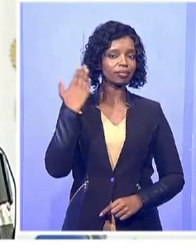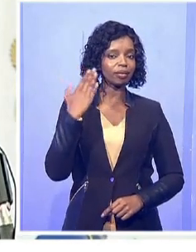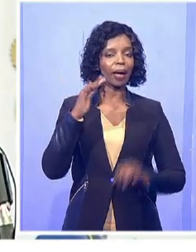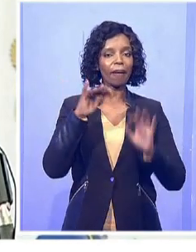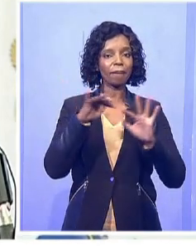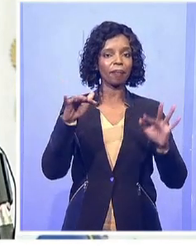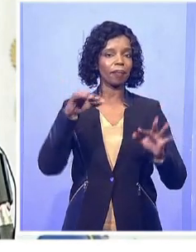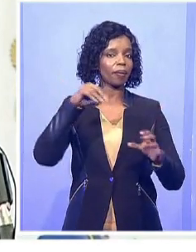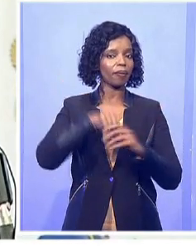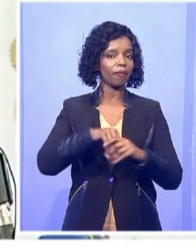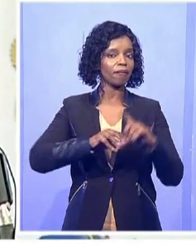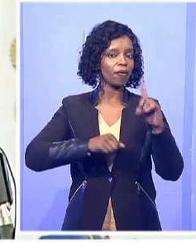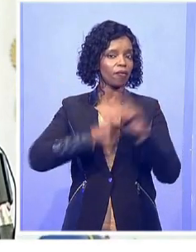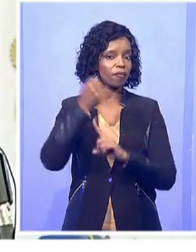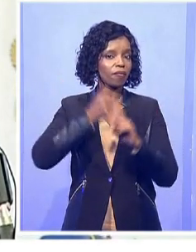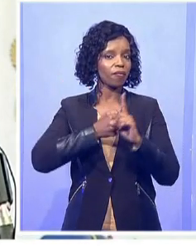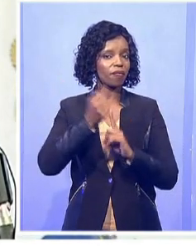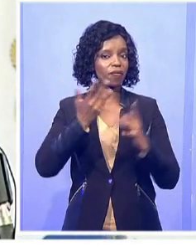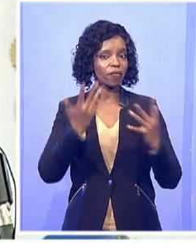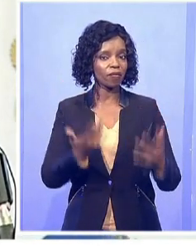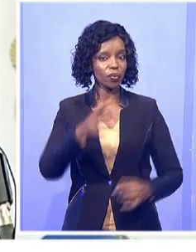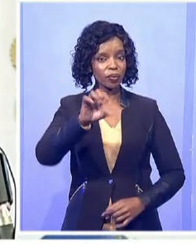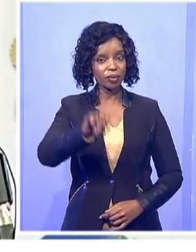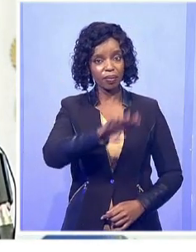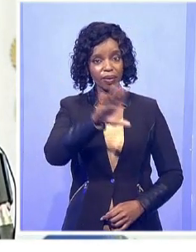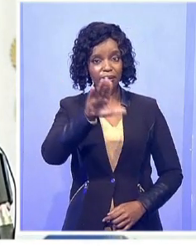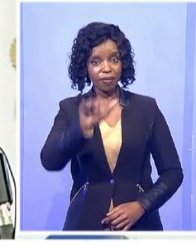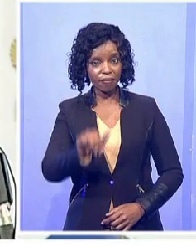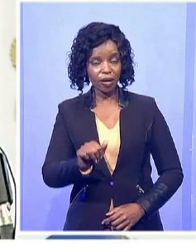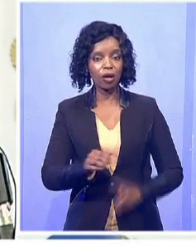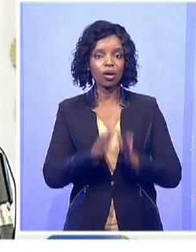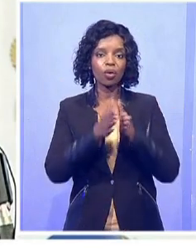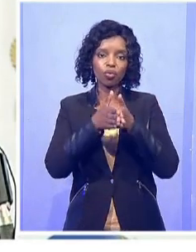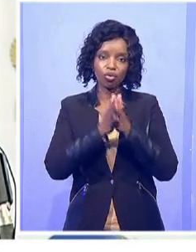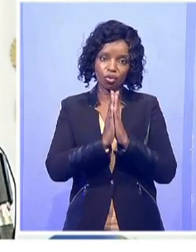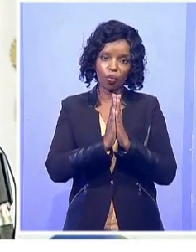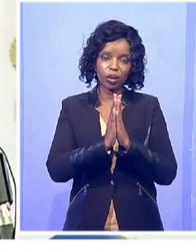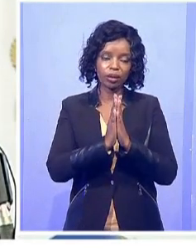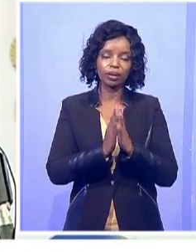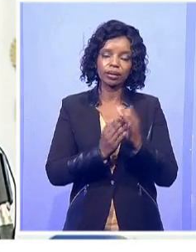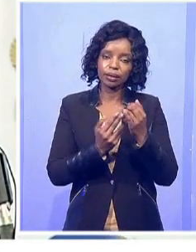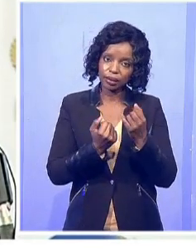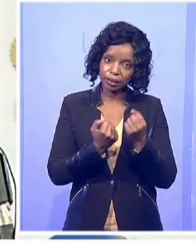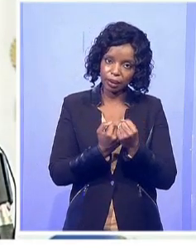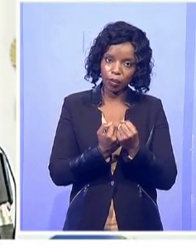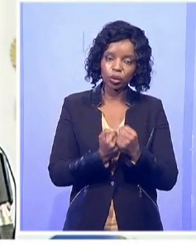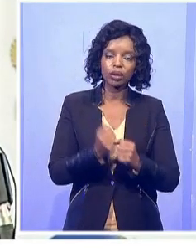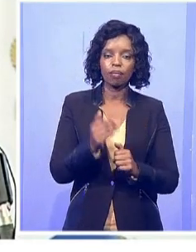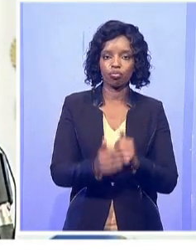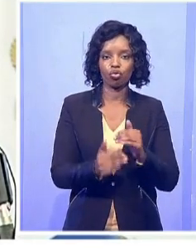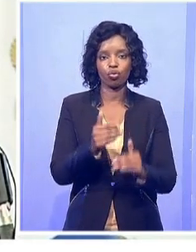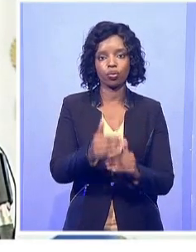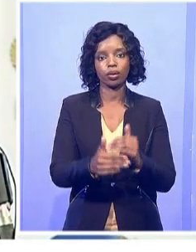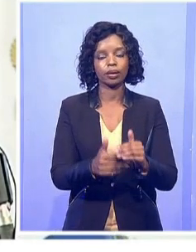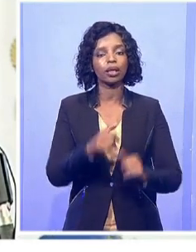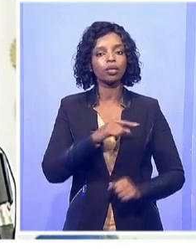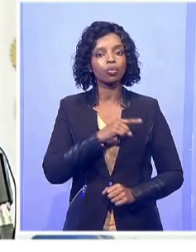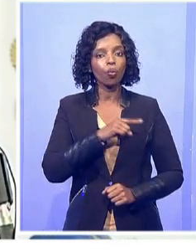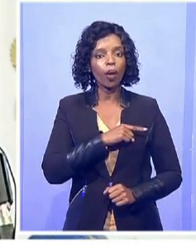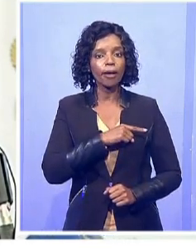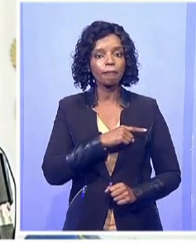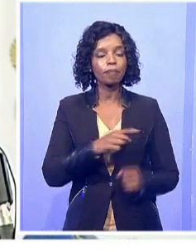We request that you support this process, because the sooner we get done with the